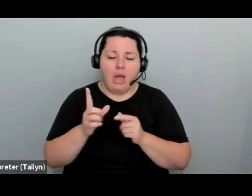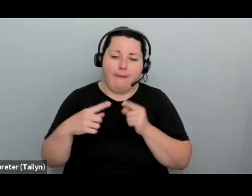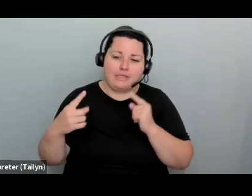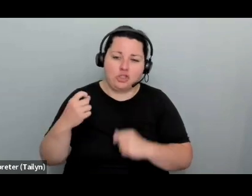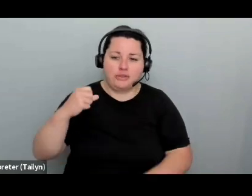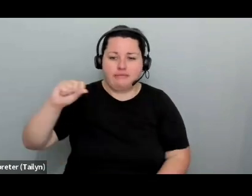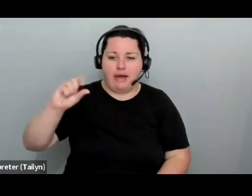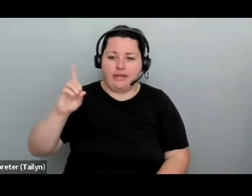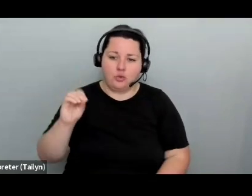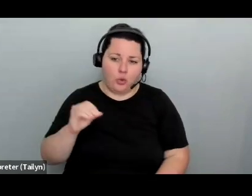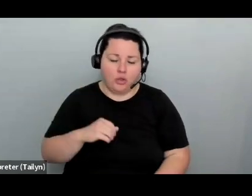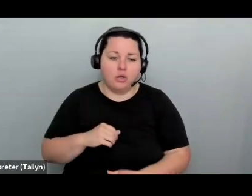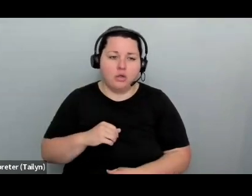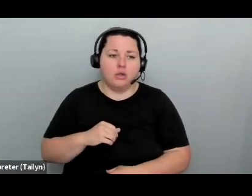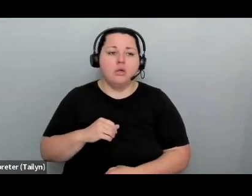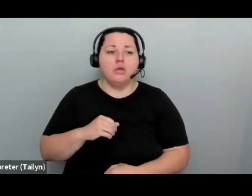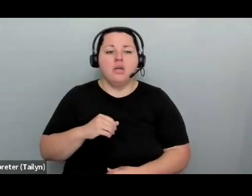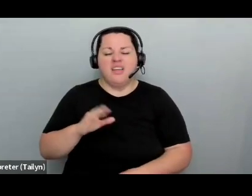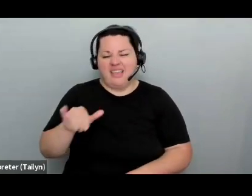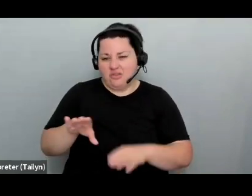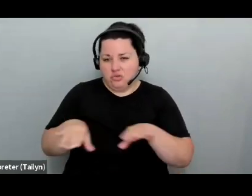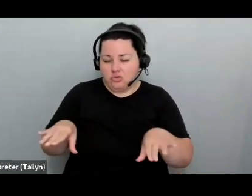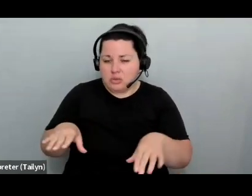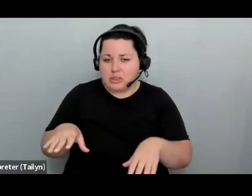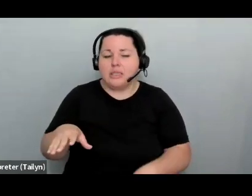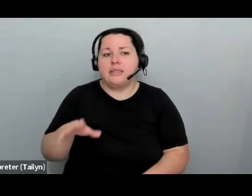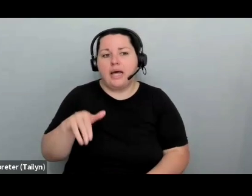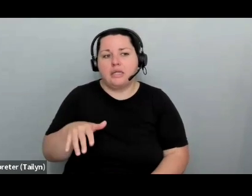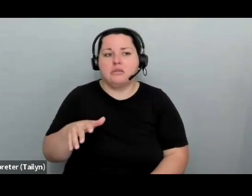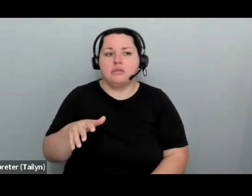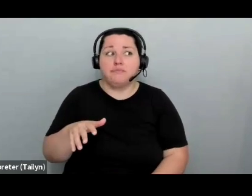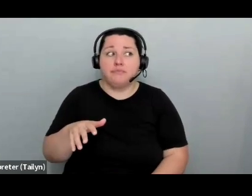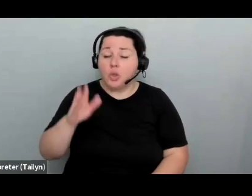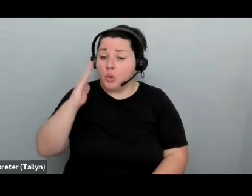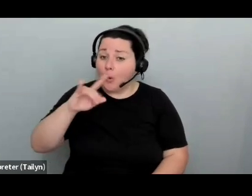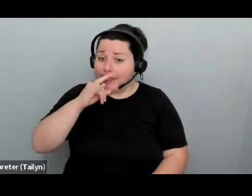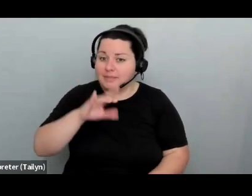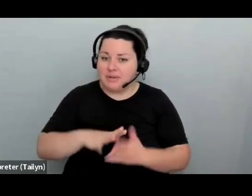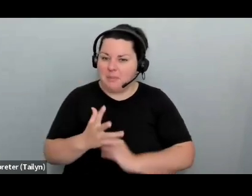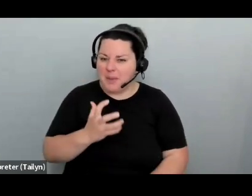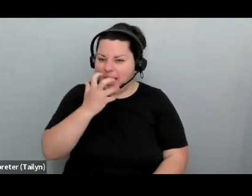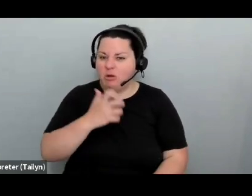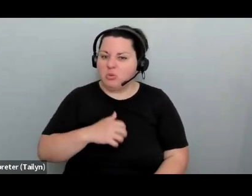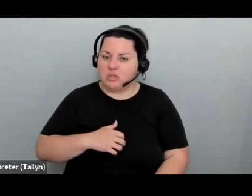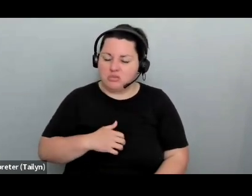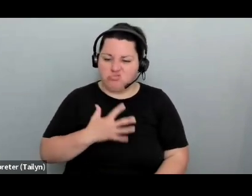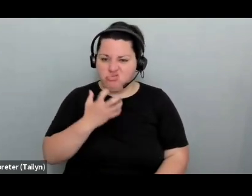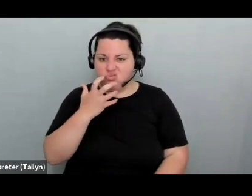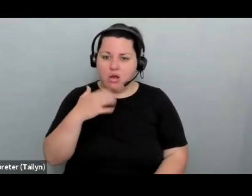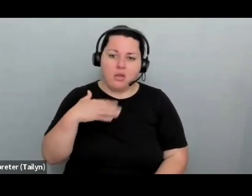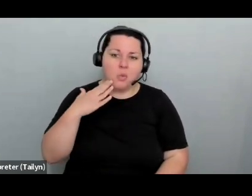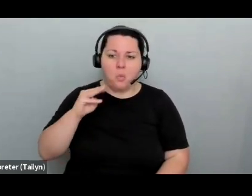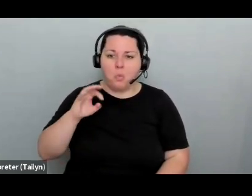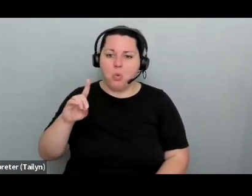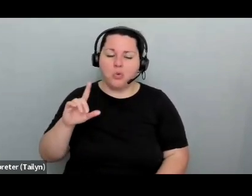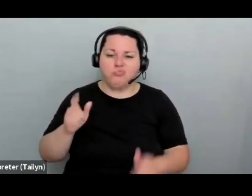Oppositional defiant disorder in children is when they get angry, they get irritable, their mood changes, they